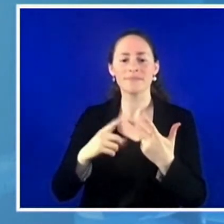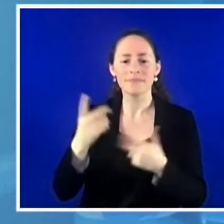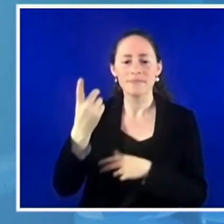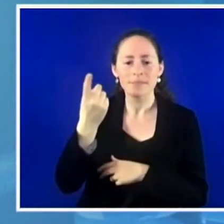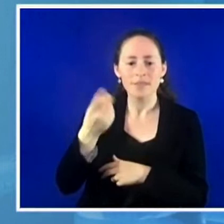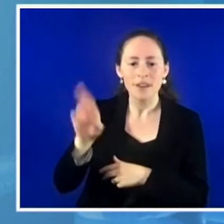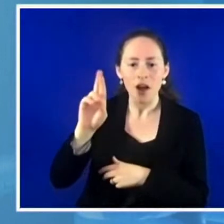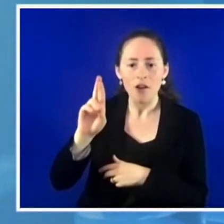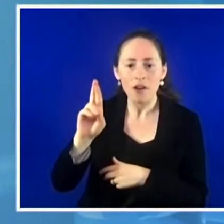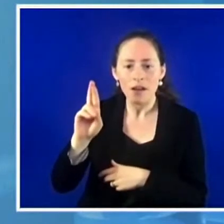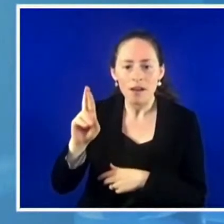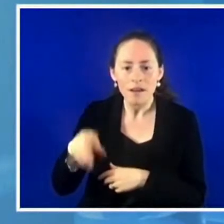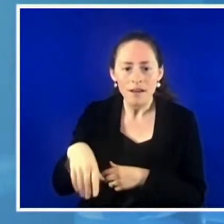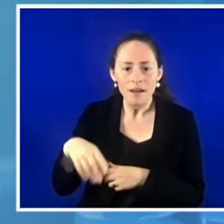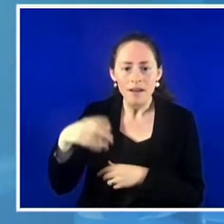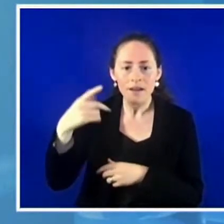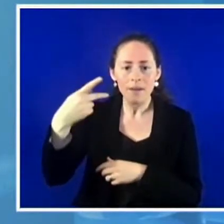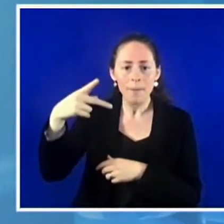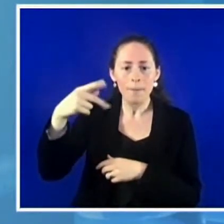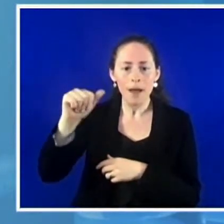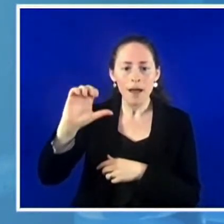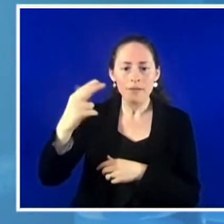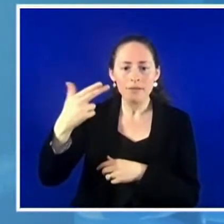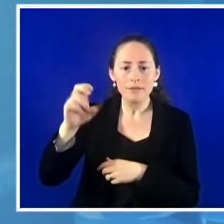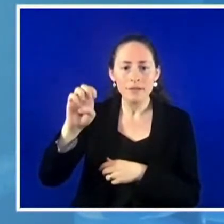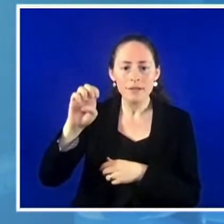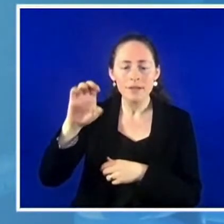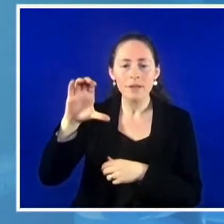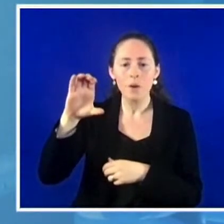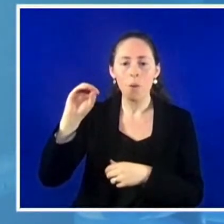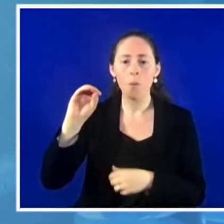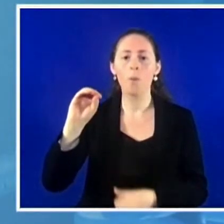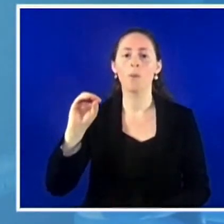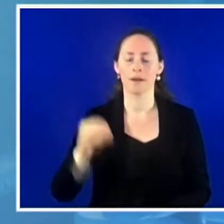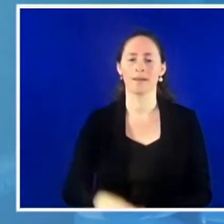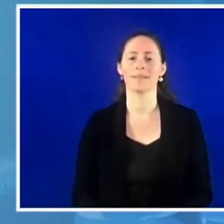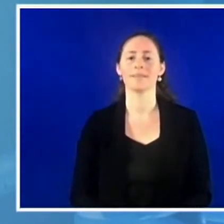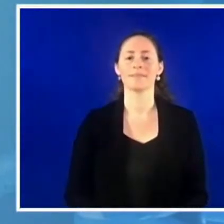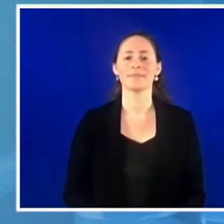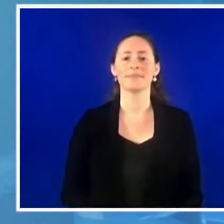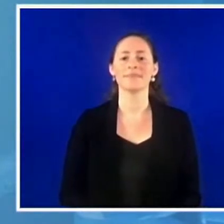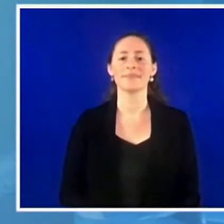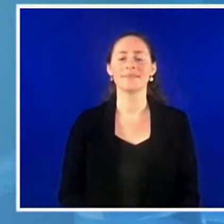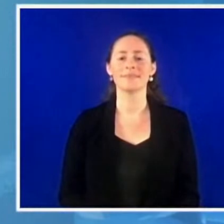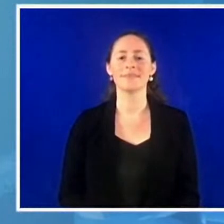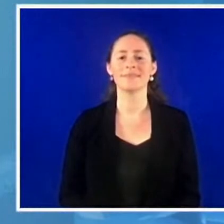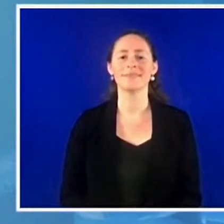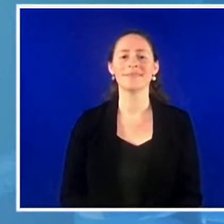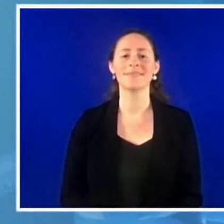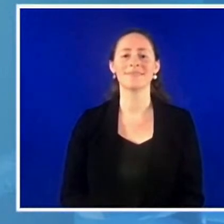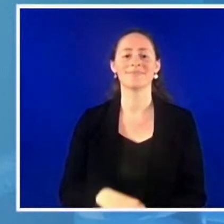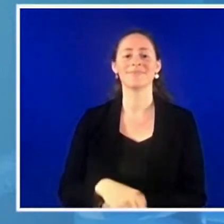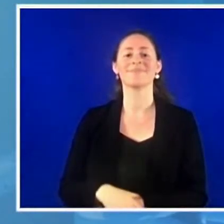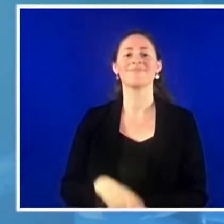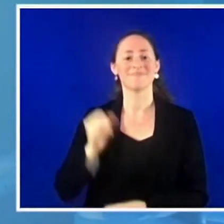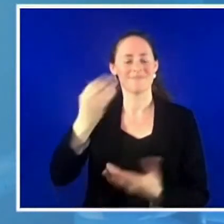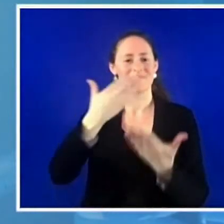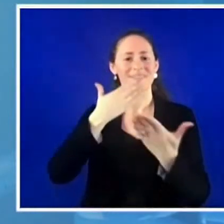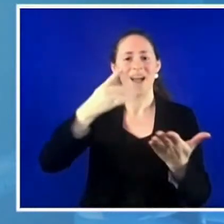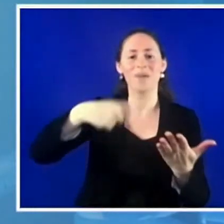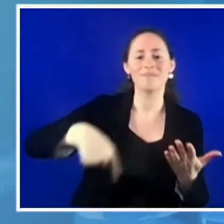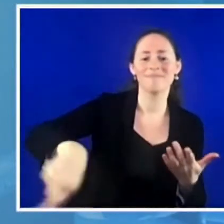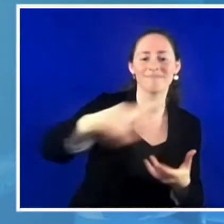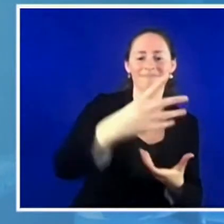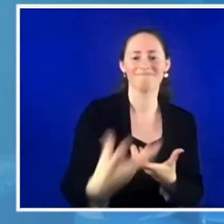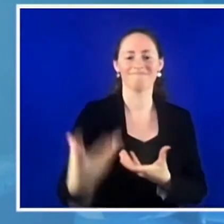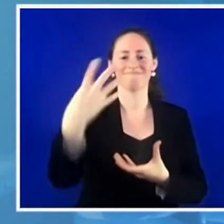in Tucson, Arizona. So to all of you, thank you so much for joining us today. Kohar, Basim, Edie, I really appreciate you